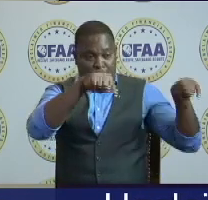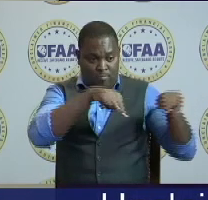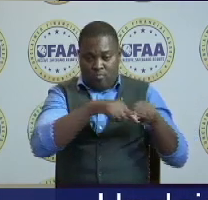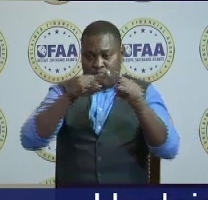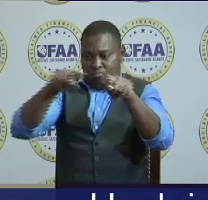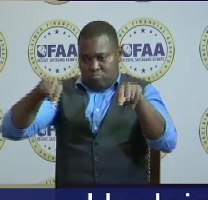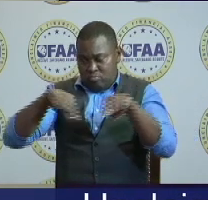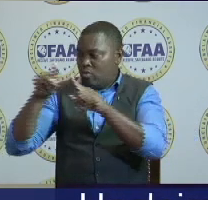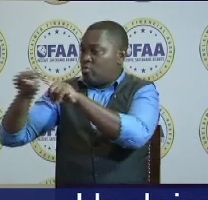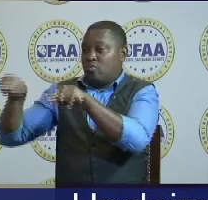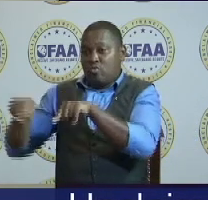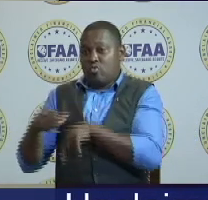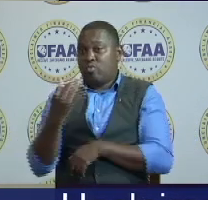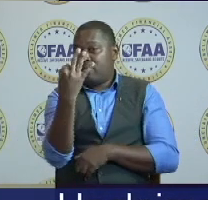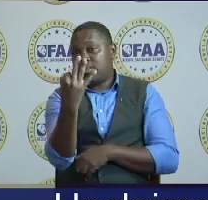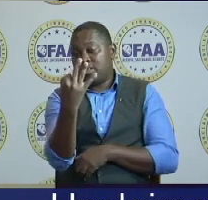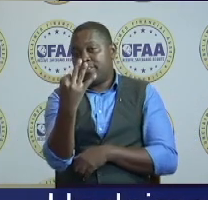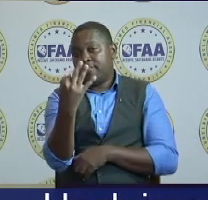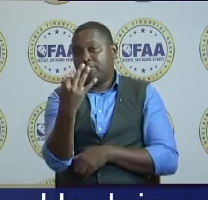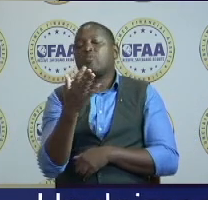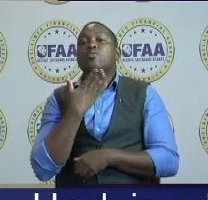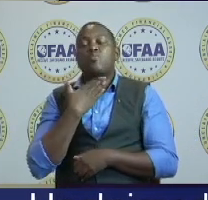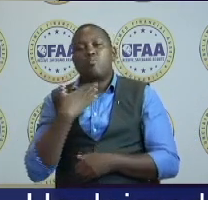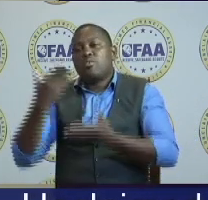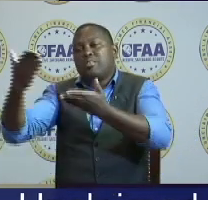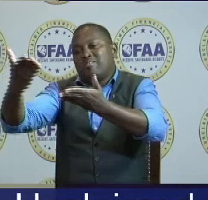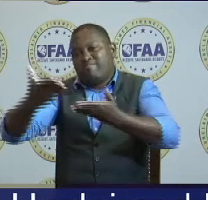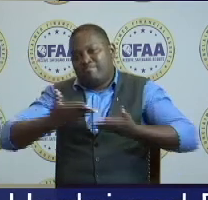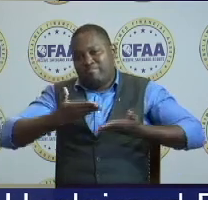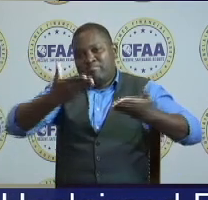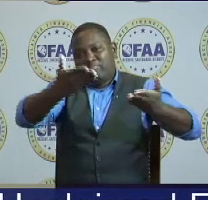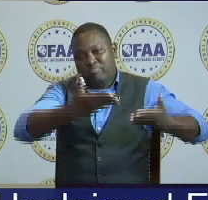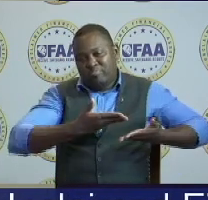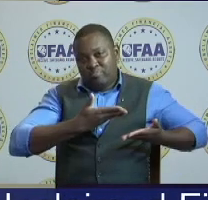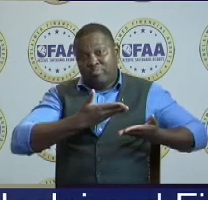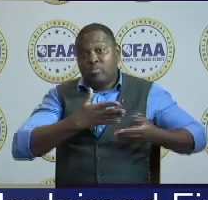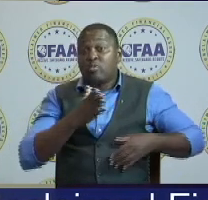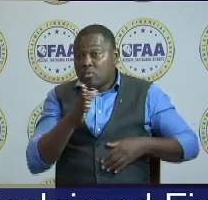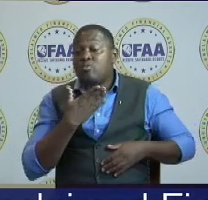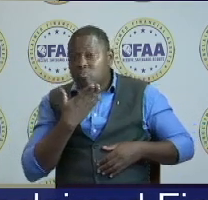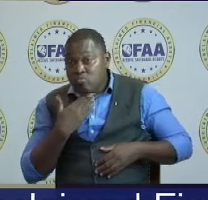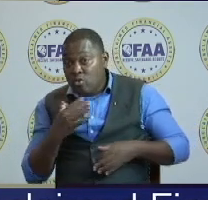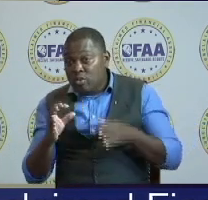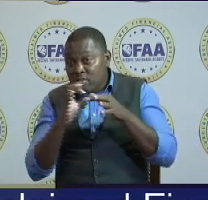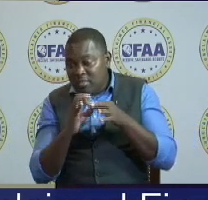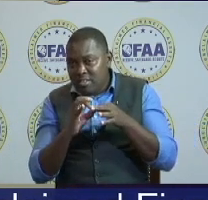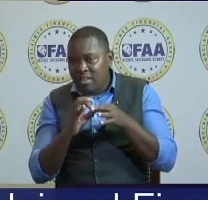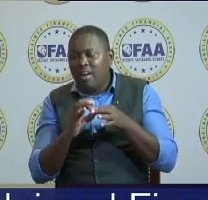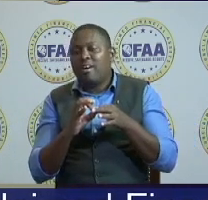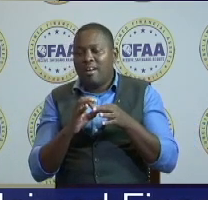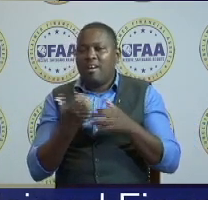them, and I'd like to ask you or to invite you, and for those who would like to meet in the VIP lounges, it's being hosted